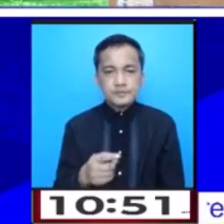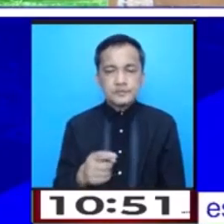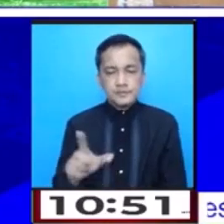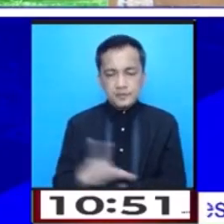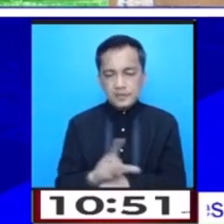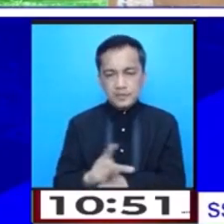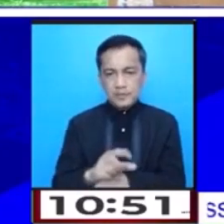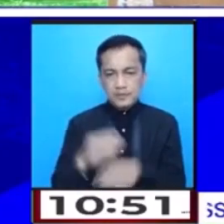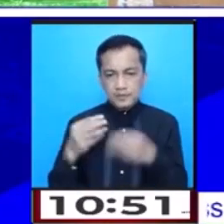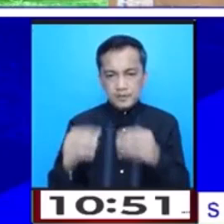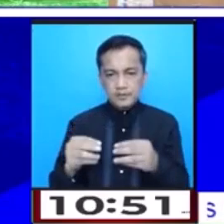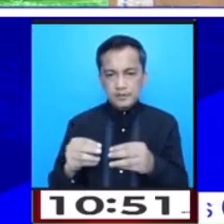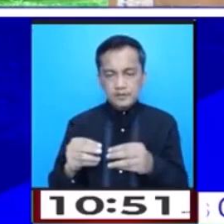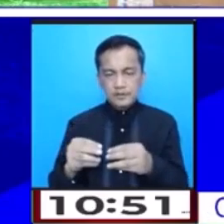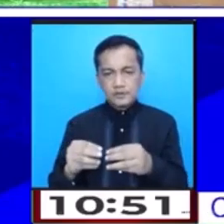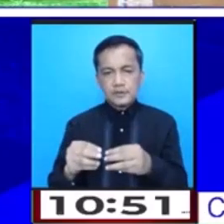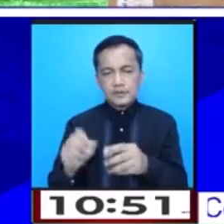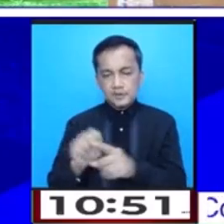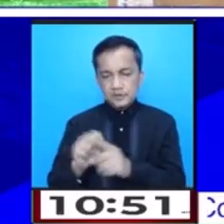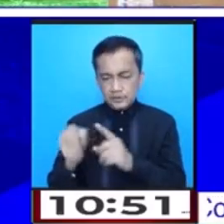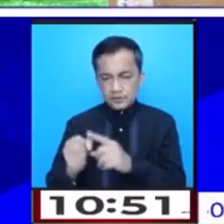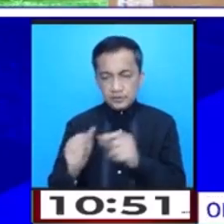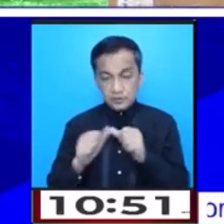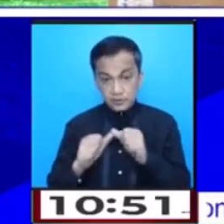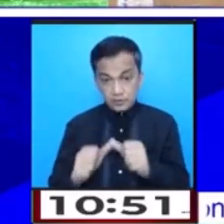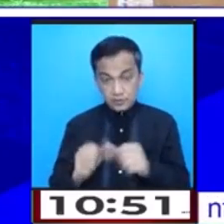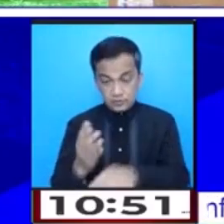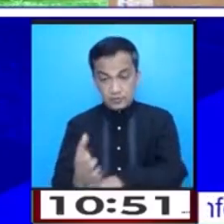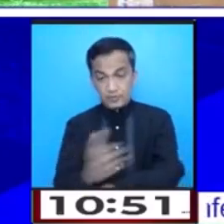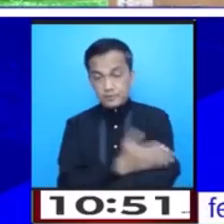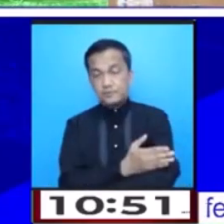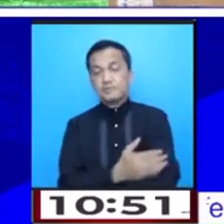continue to improve despite the